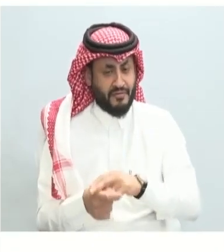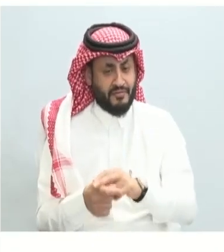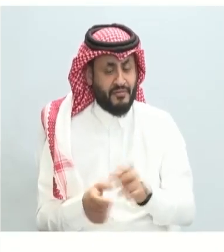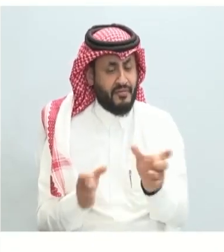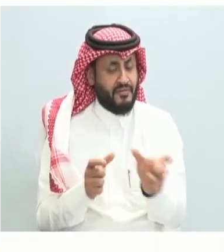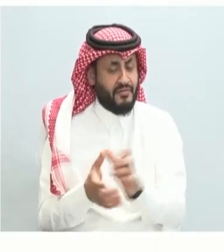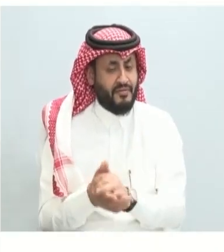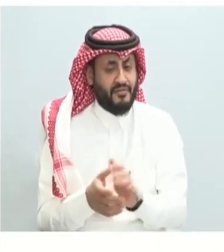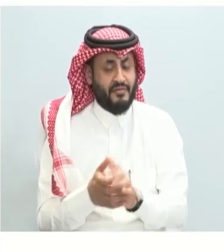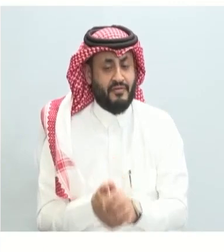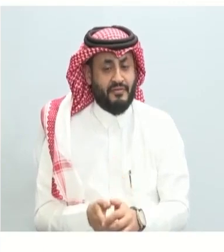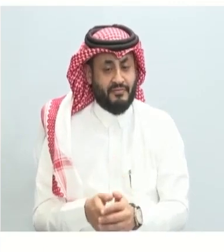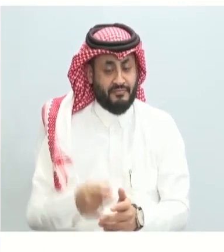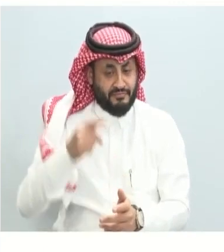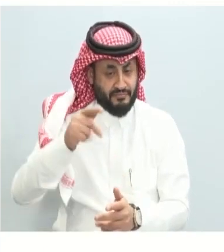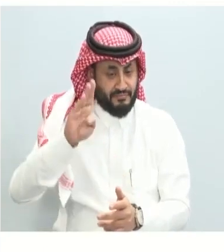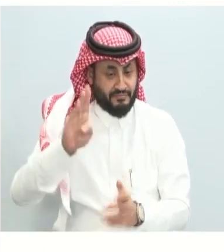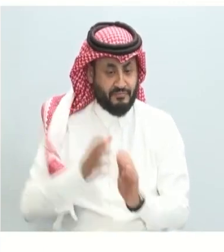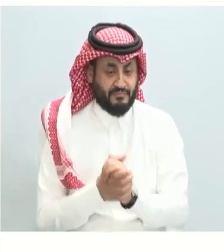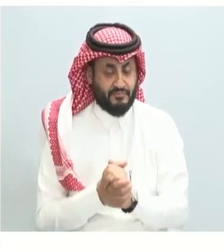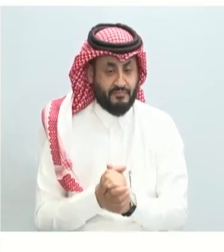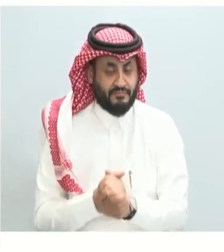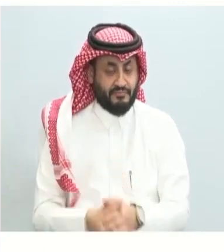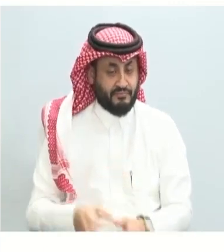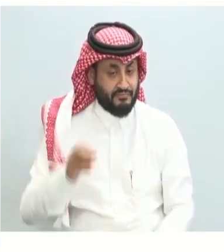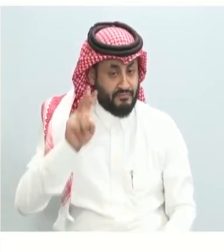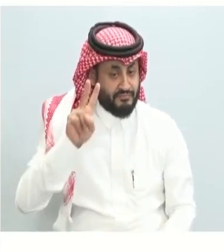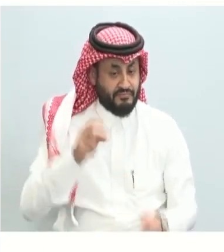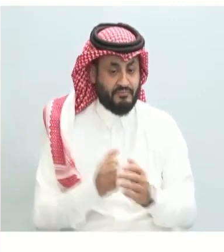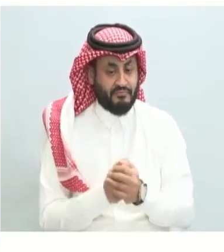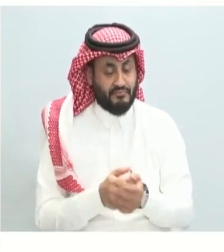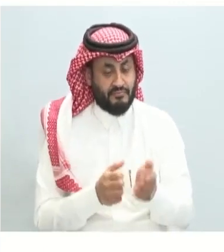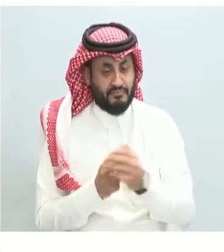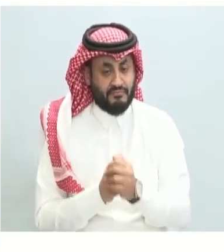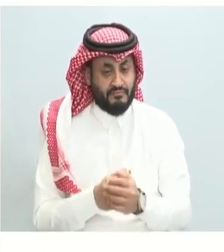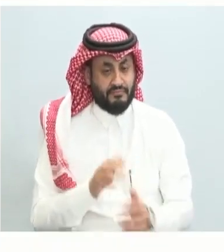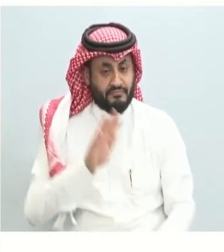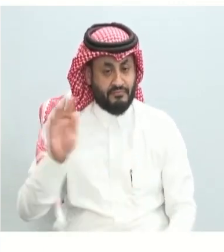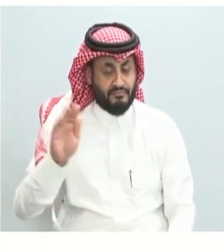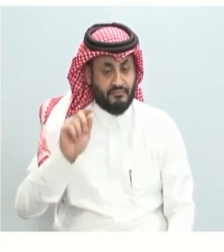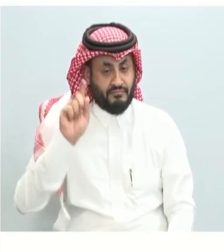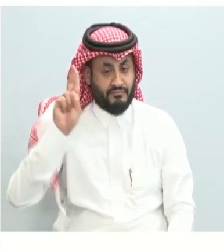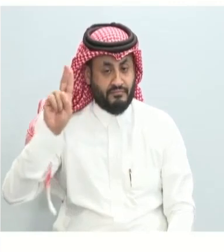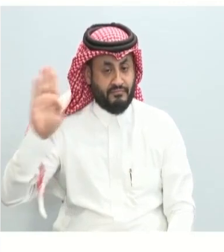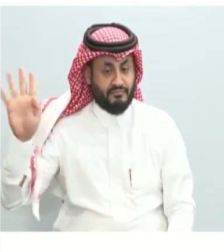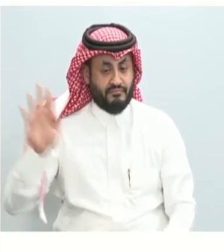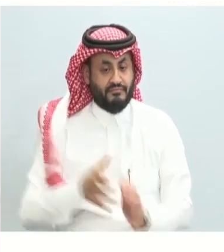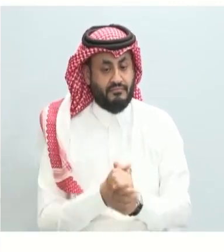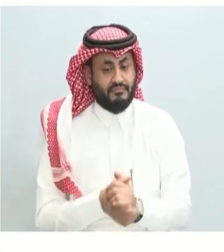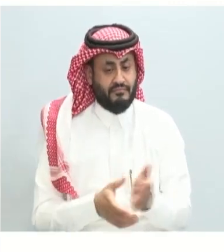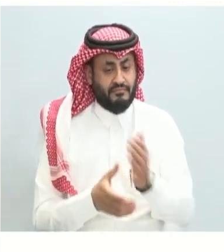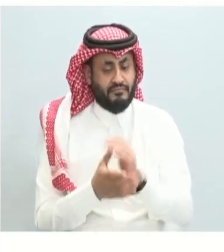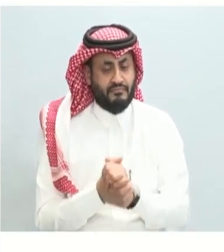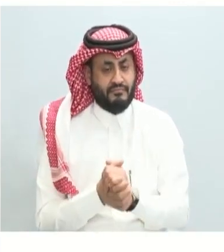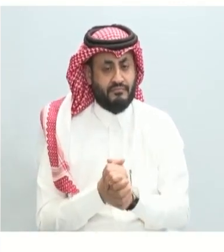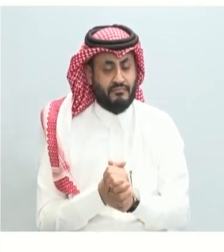words with B and P, F and V, and also sh and ch, and